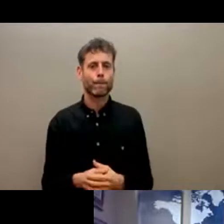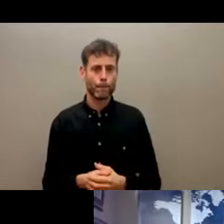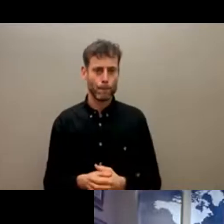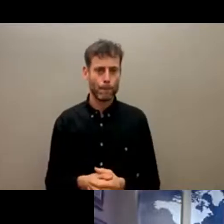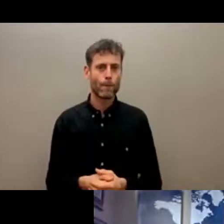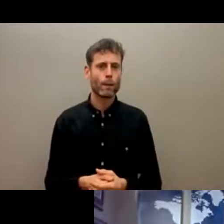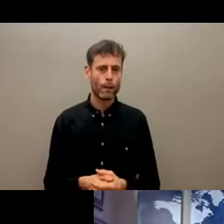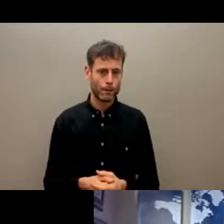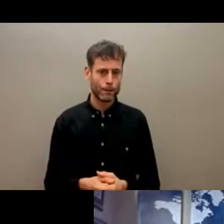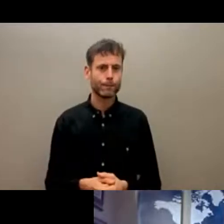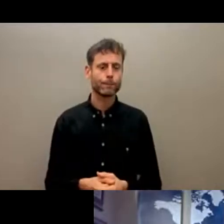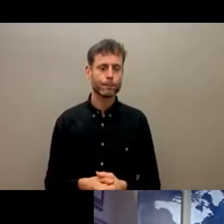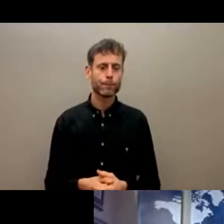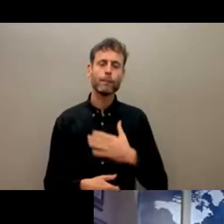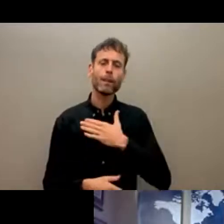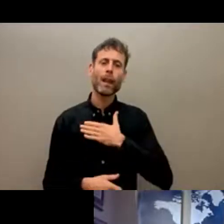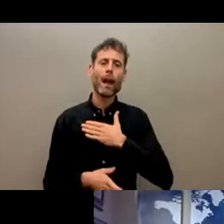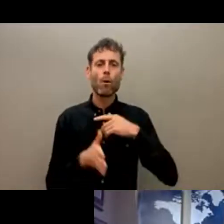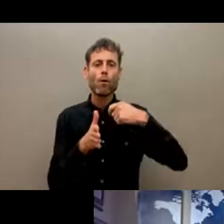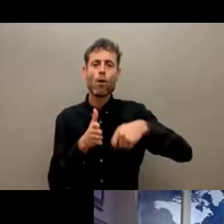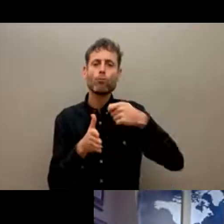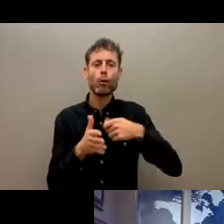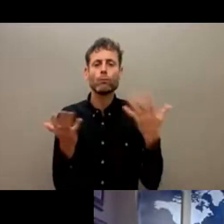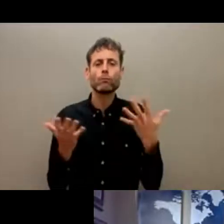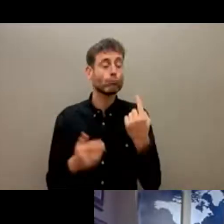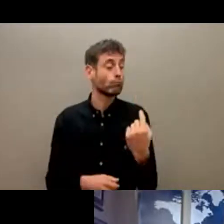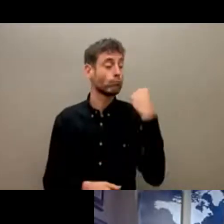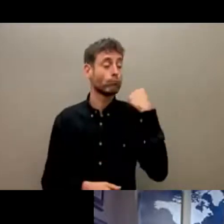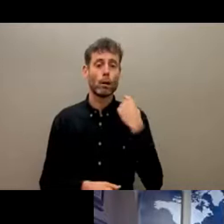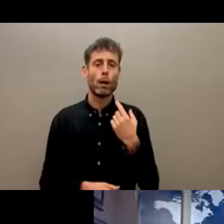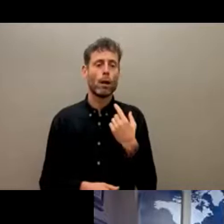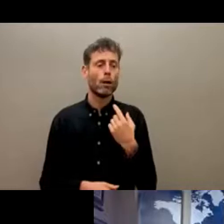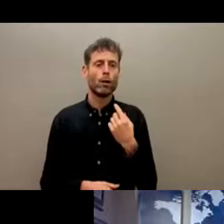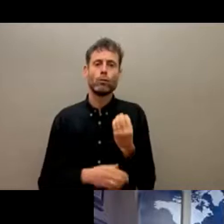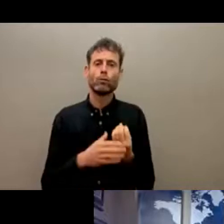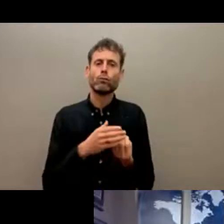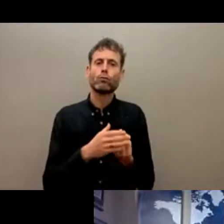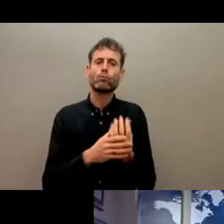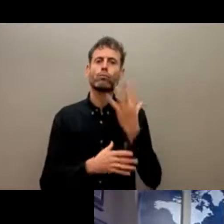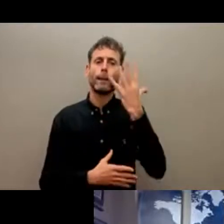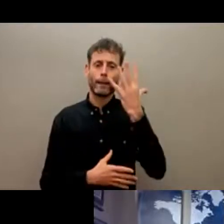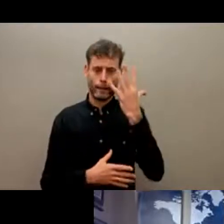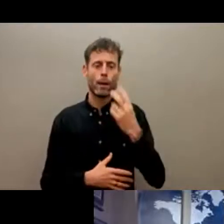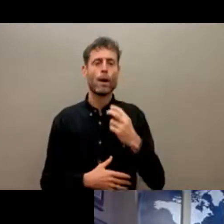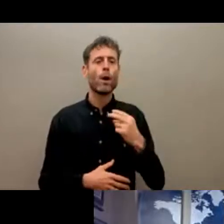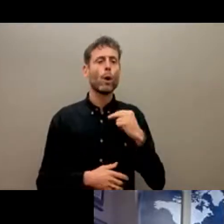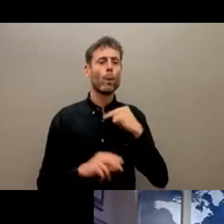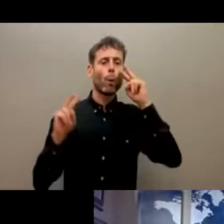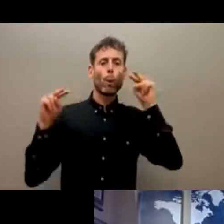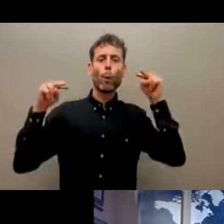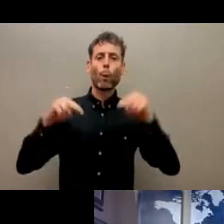within the Vivid project, was last spring we undertook a culture assessment within the